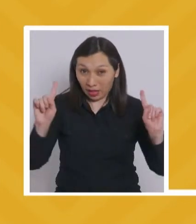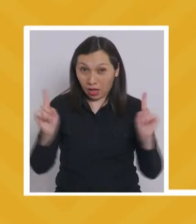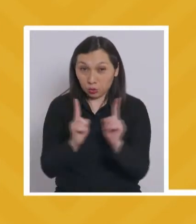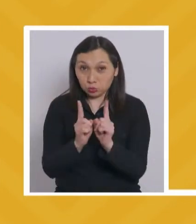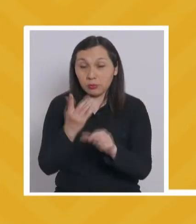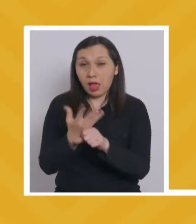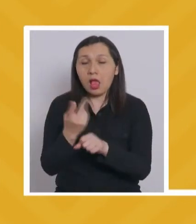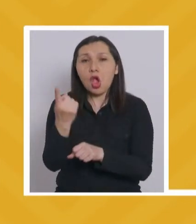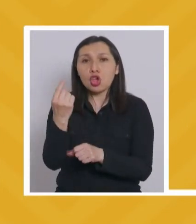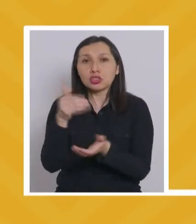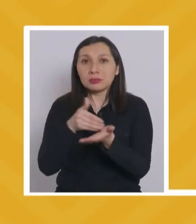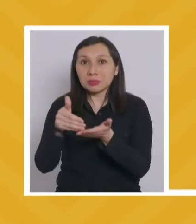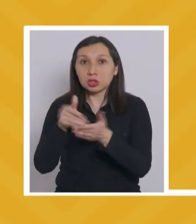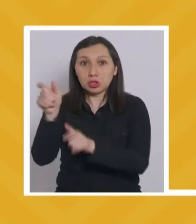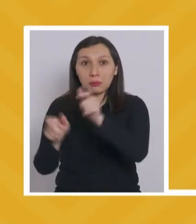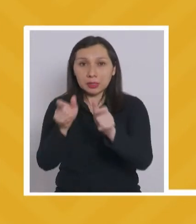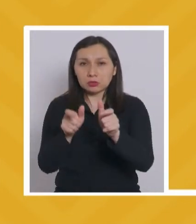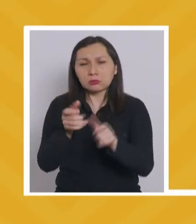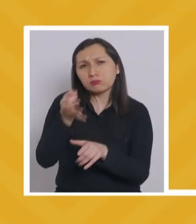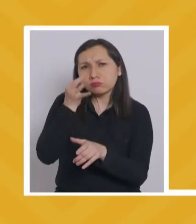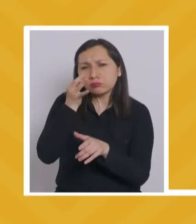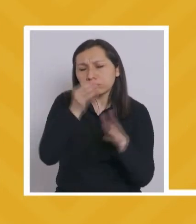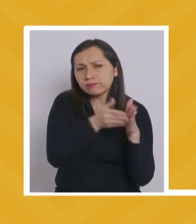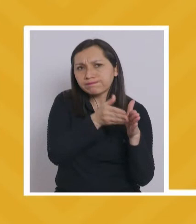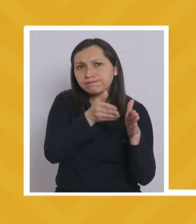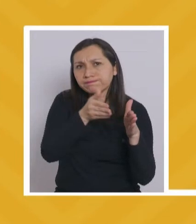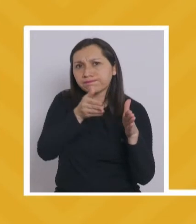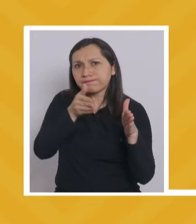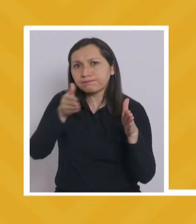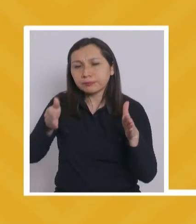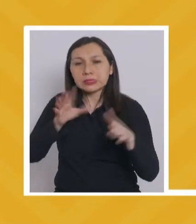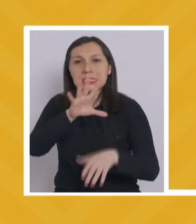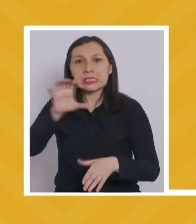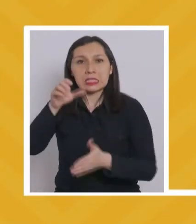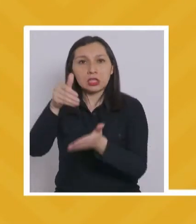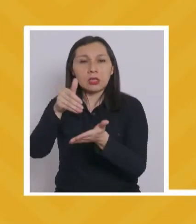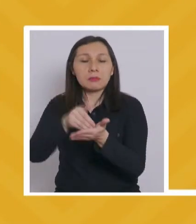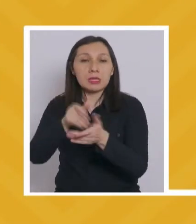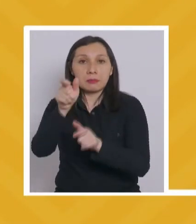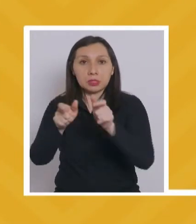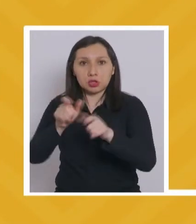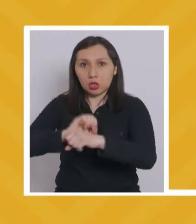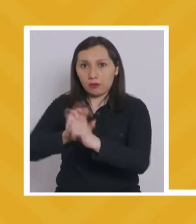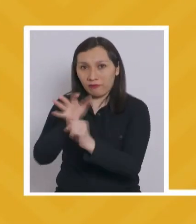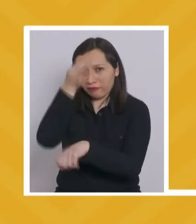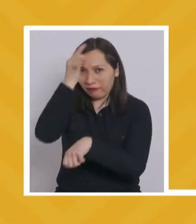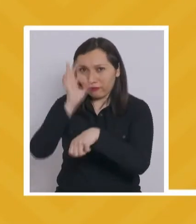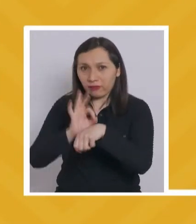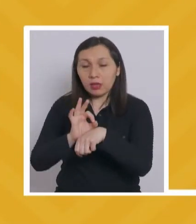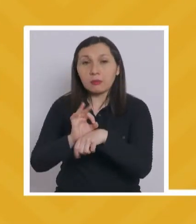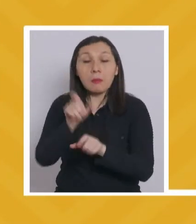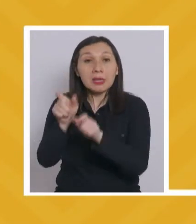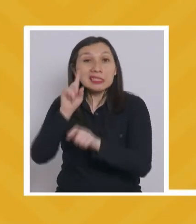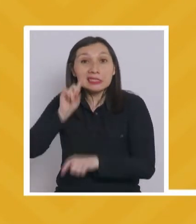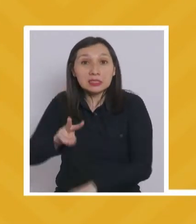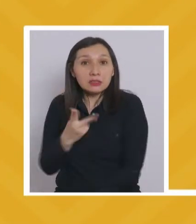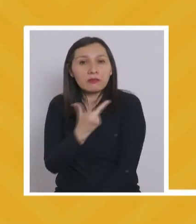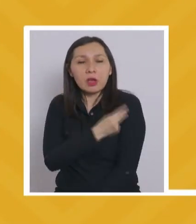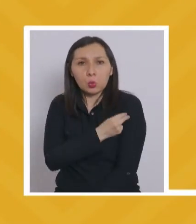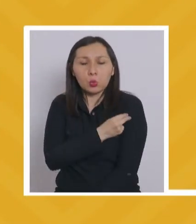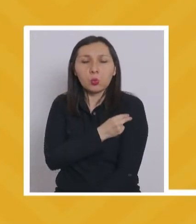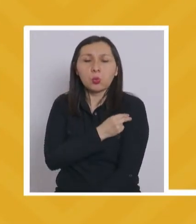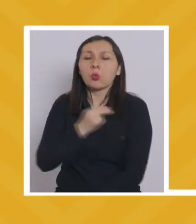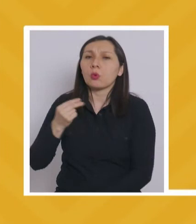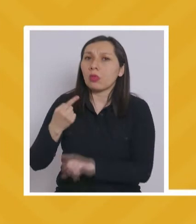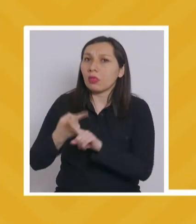The cohort included 11 million persons. We observed about